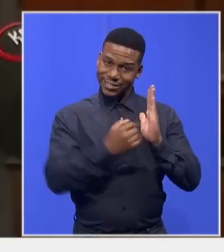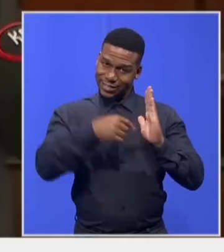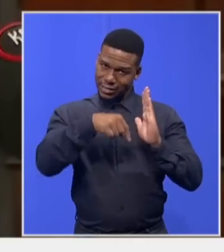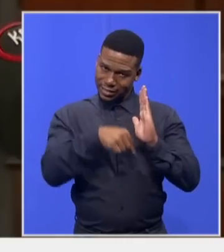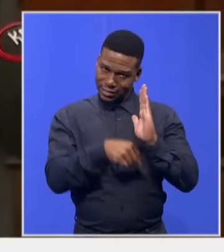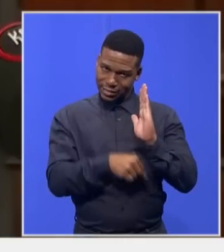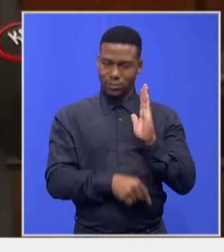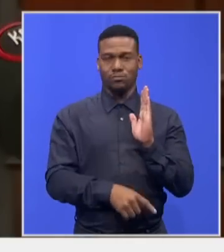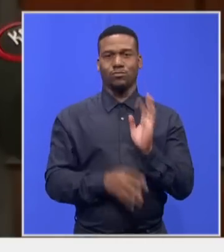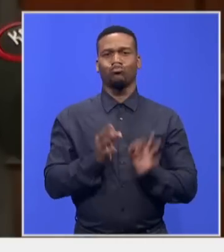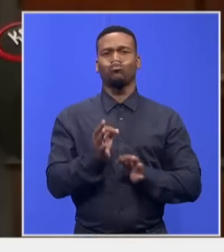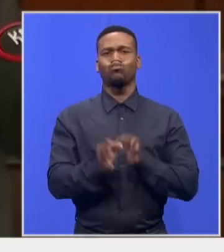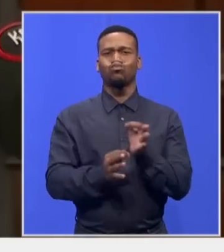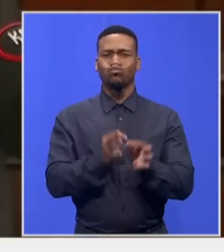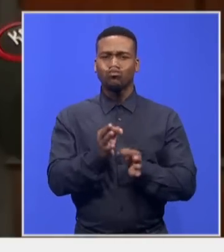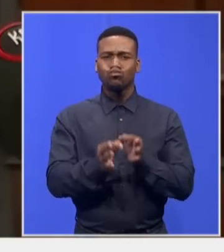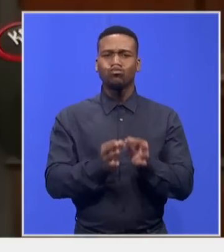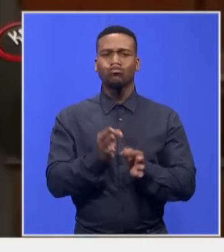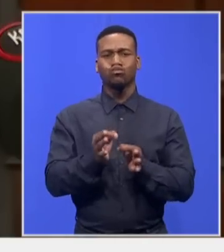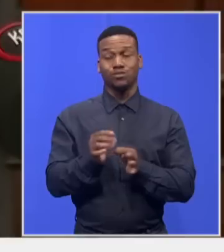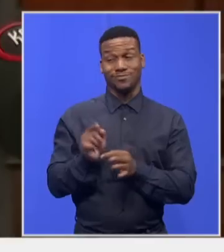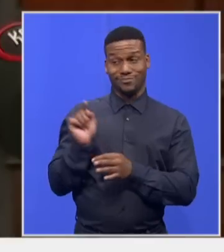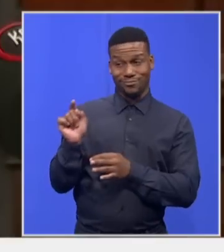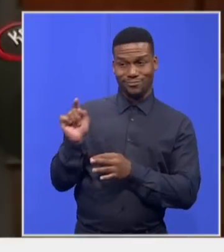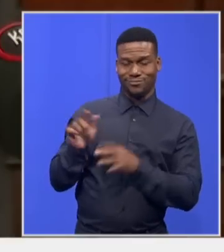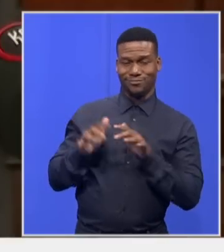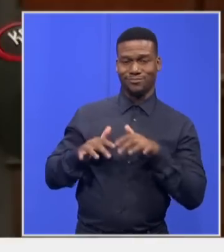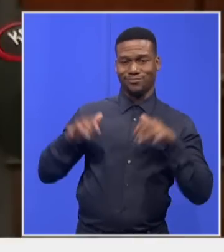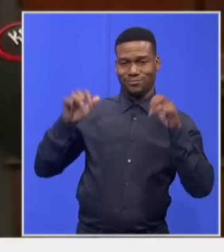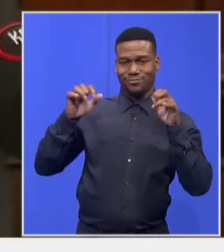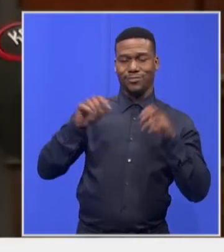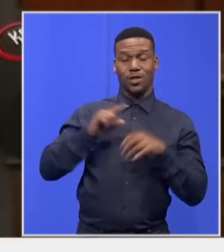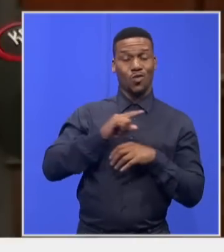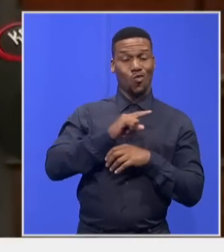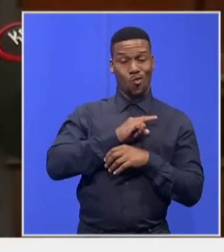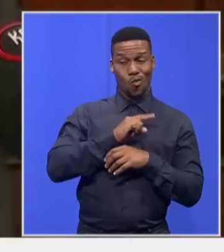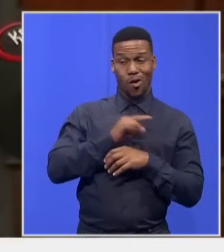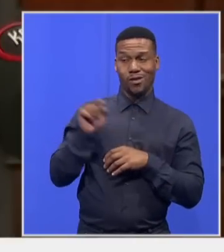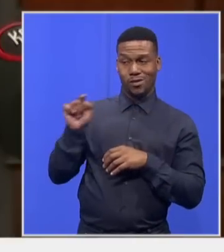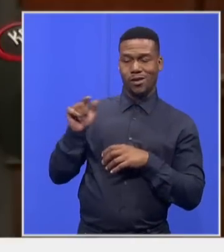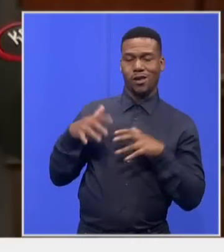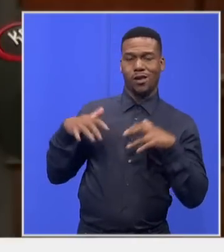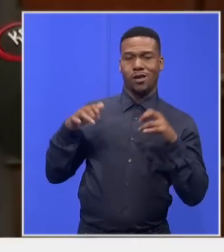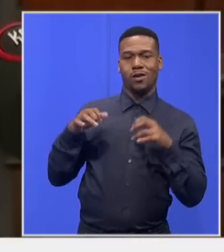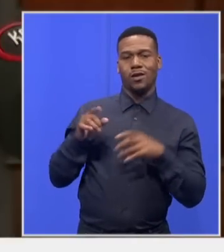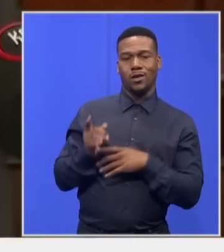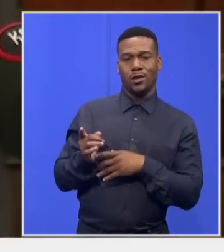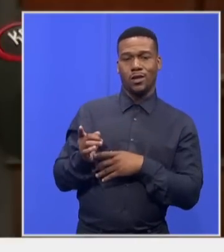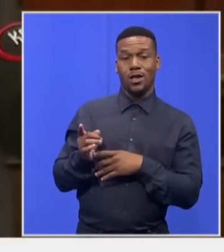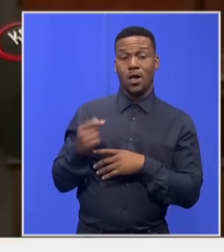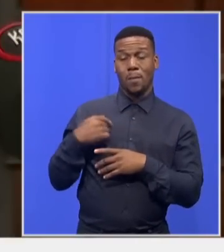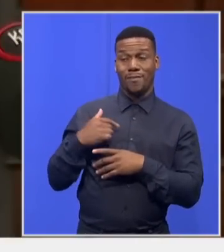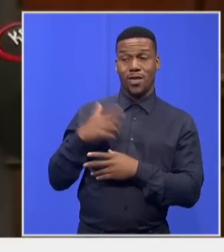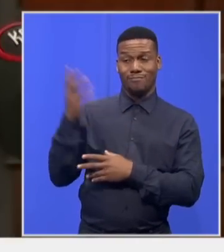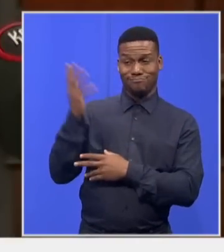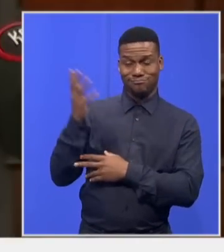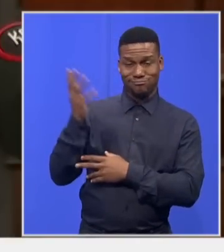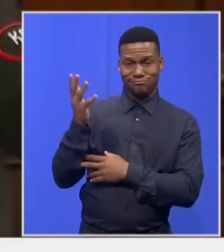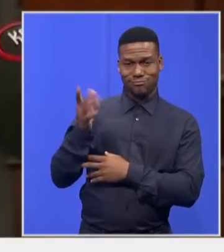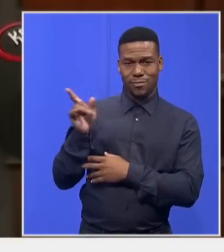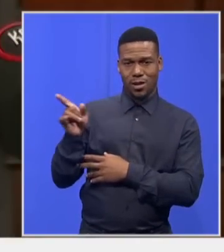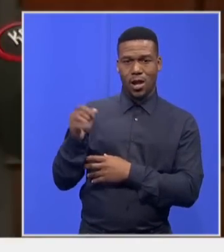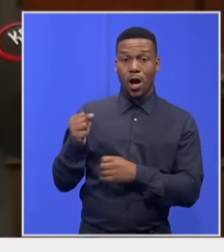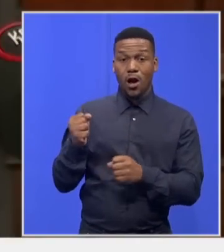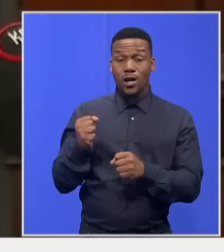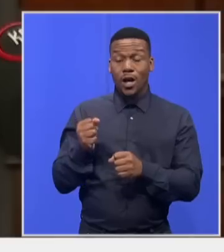to Cabinet. I'm saying more detailed because in that presentation to Cabinet, I'll be mapping out what the